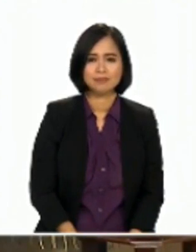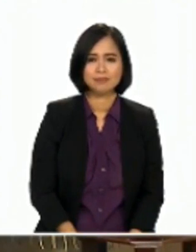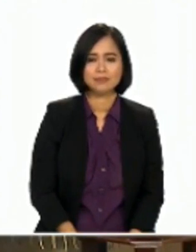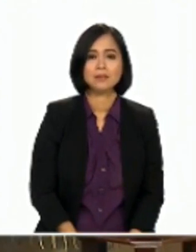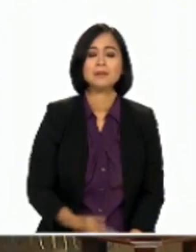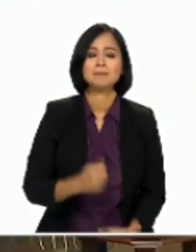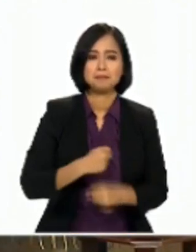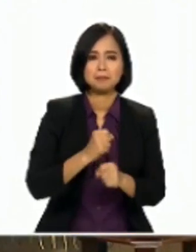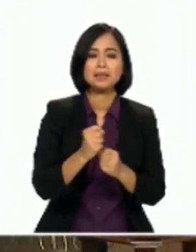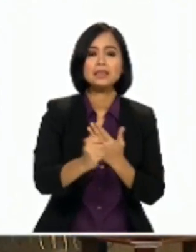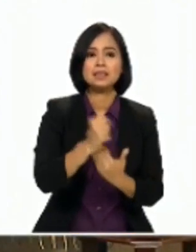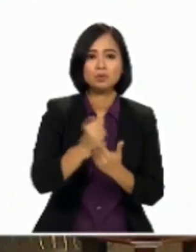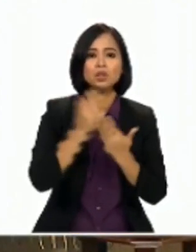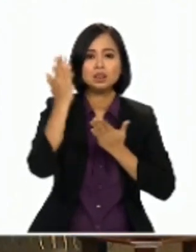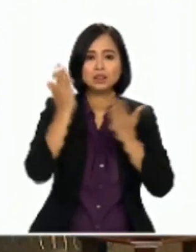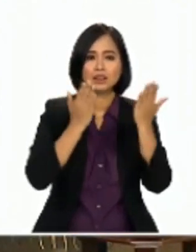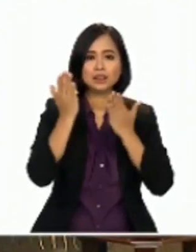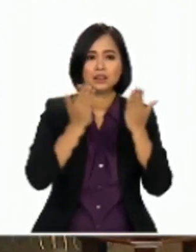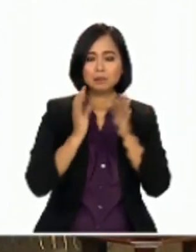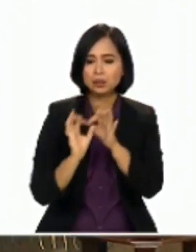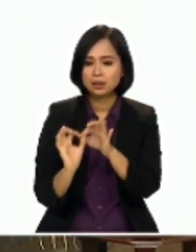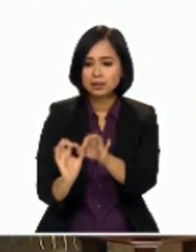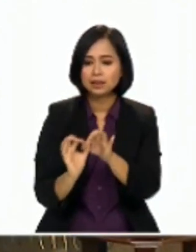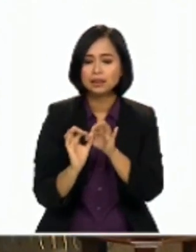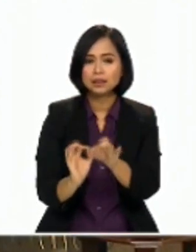Simplify and make your services responsive to